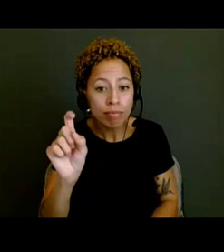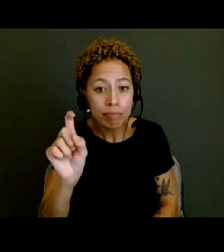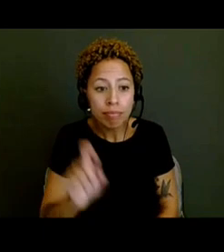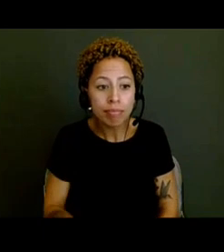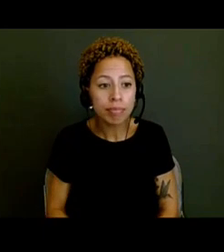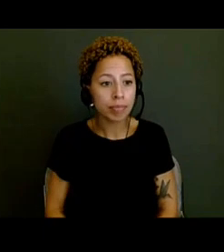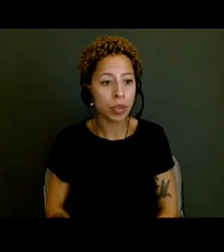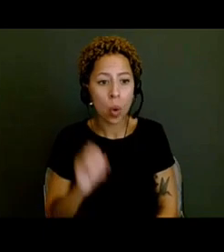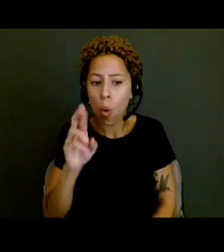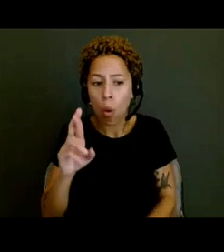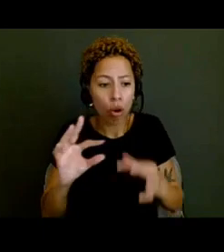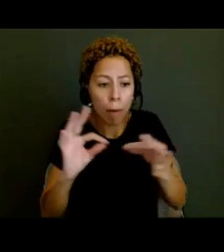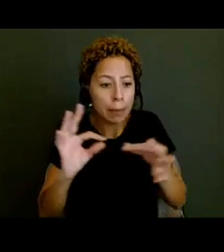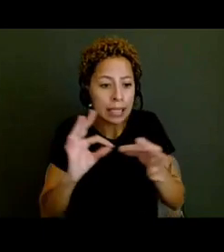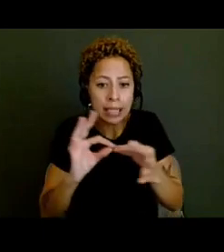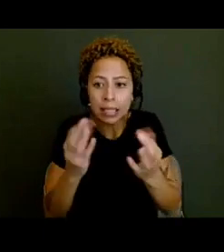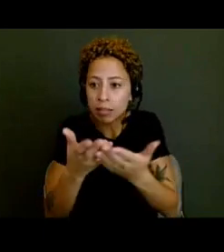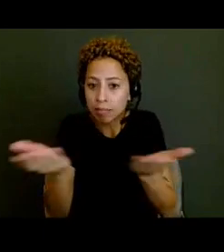Or comments at this point?